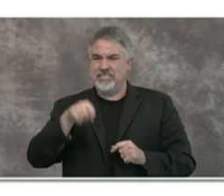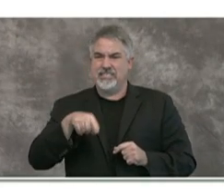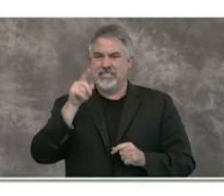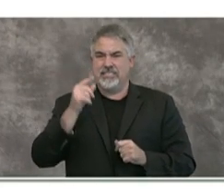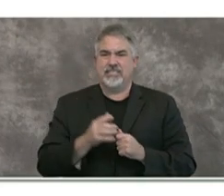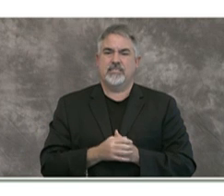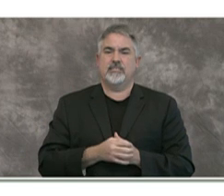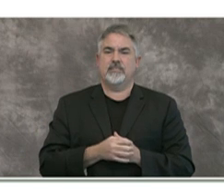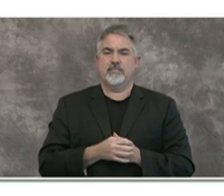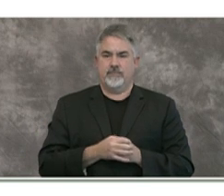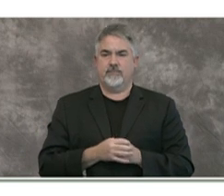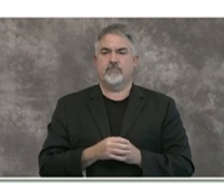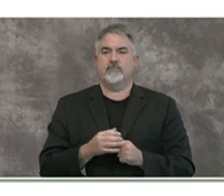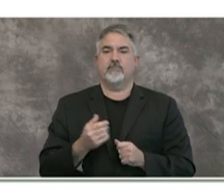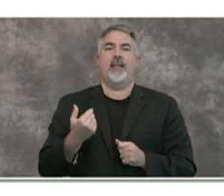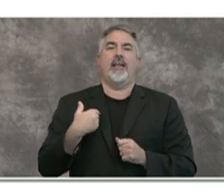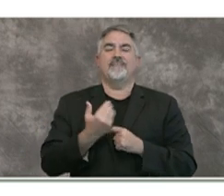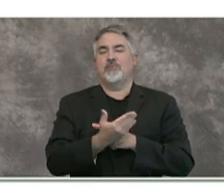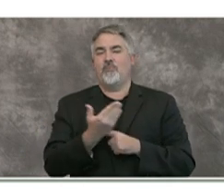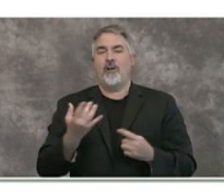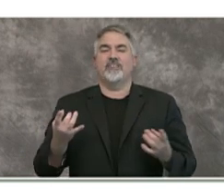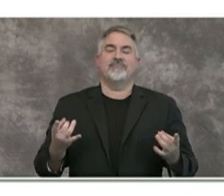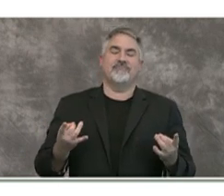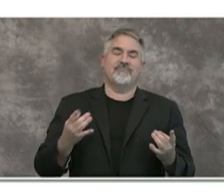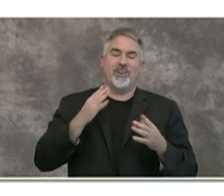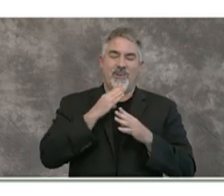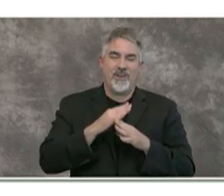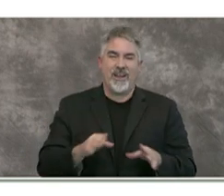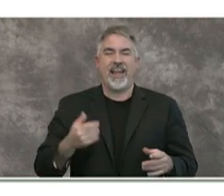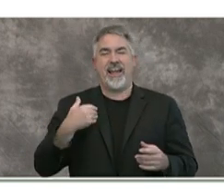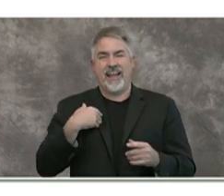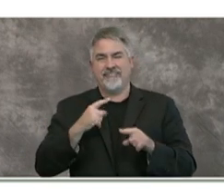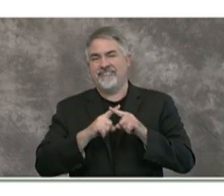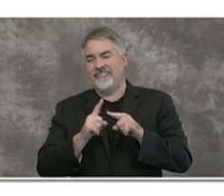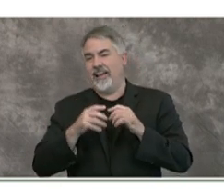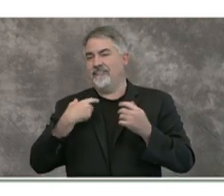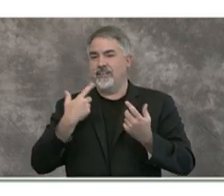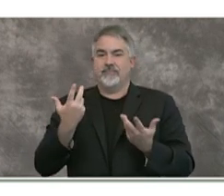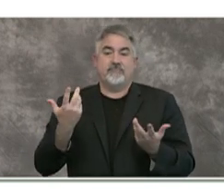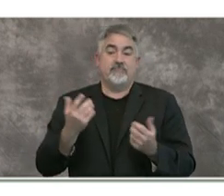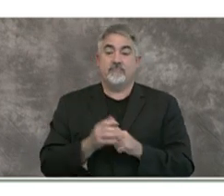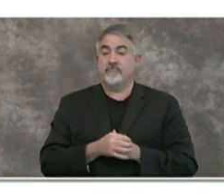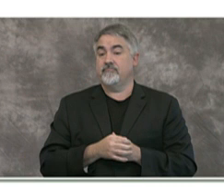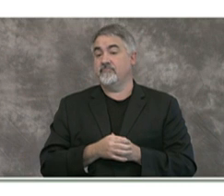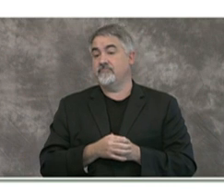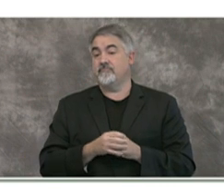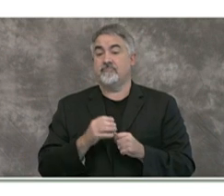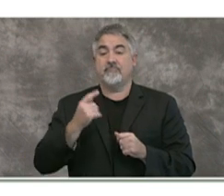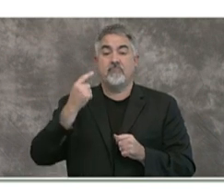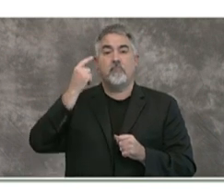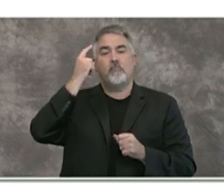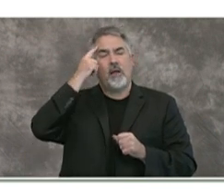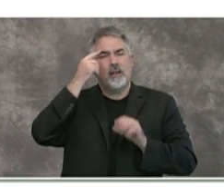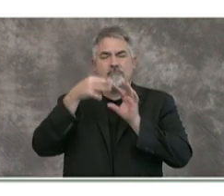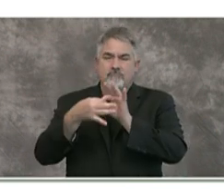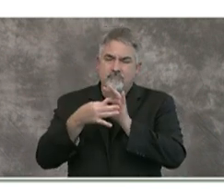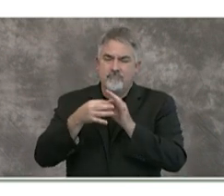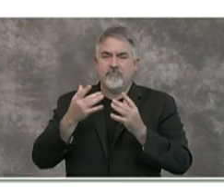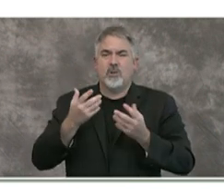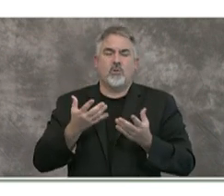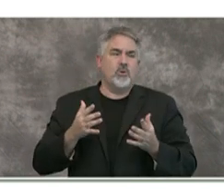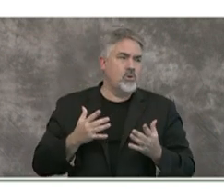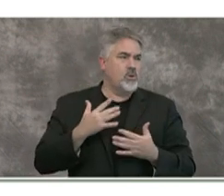Mary class on Tuesdays and Thursday mornings to practice mindfulness and connection. To find all